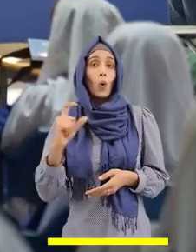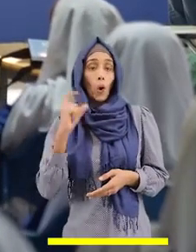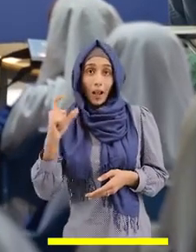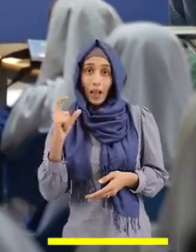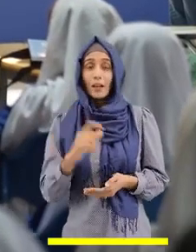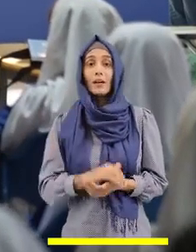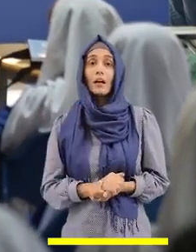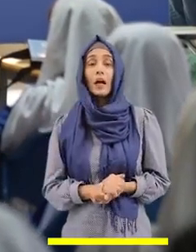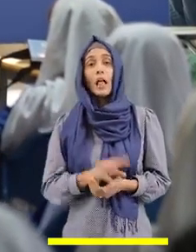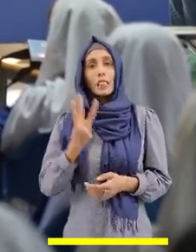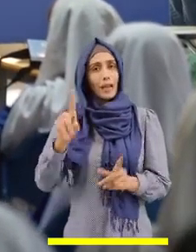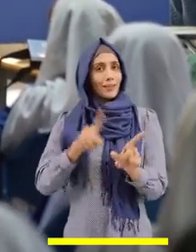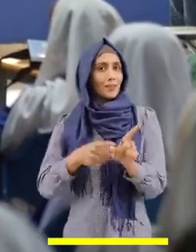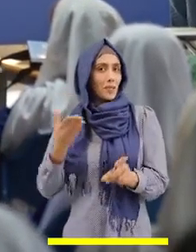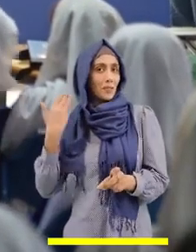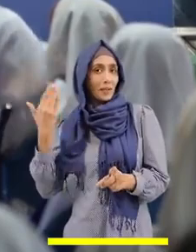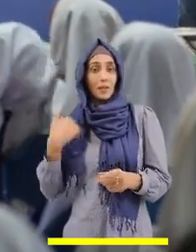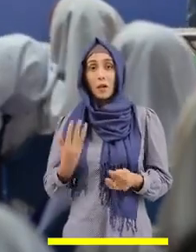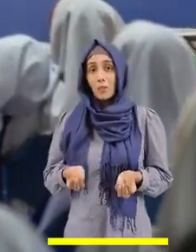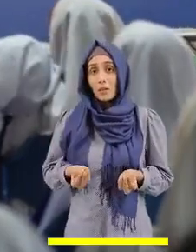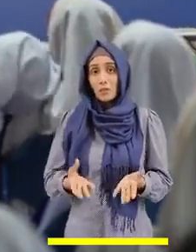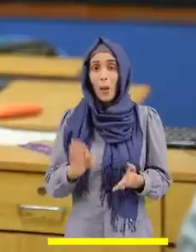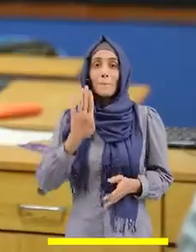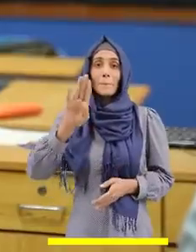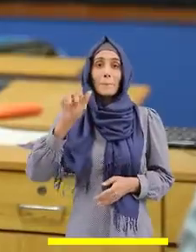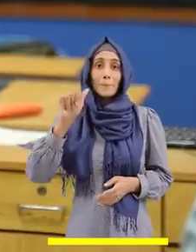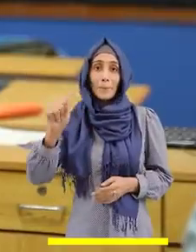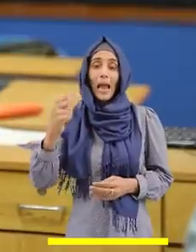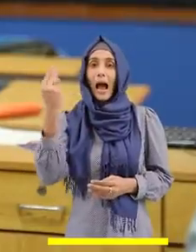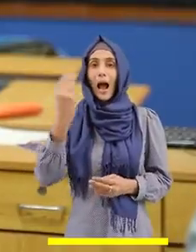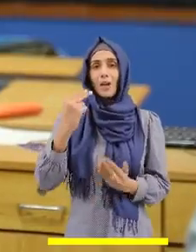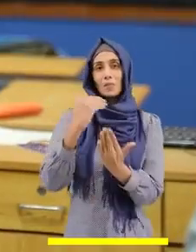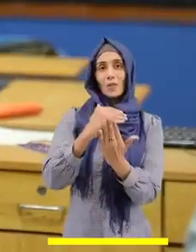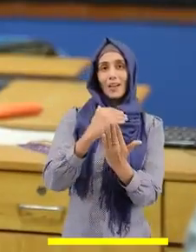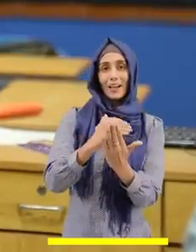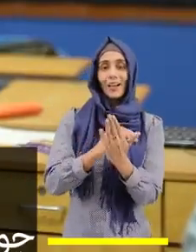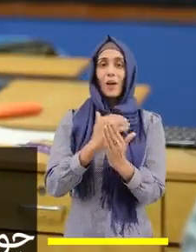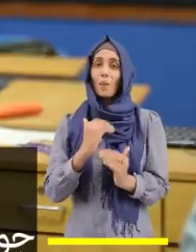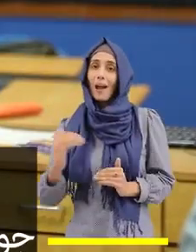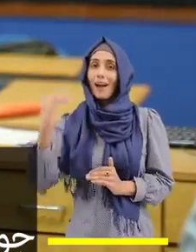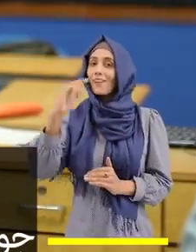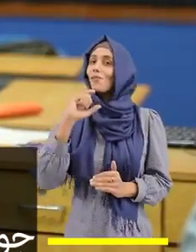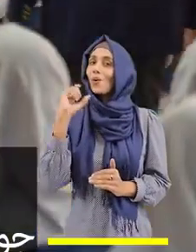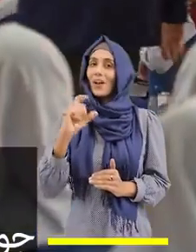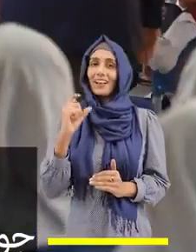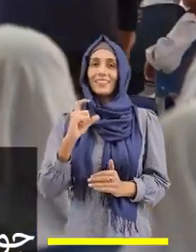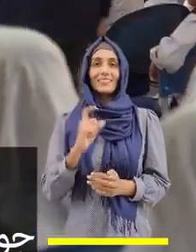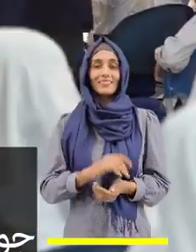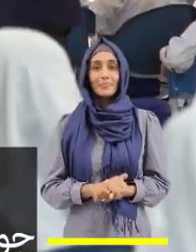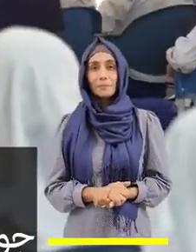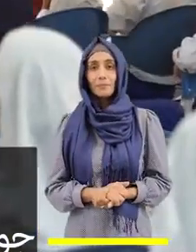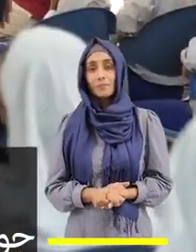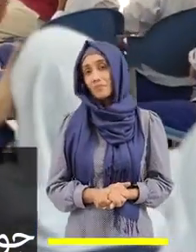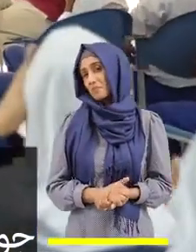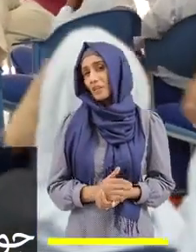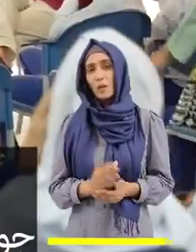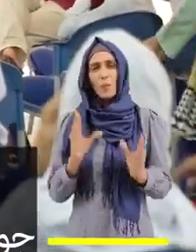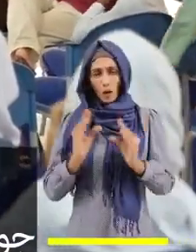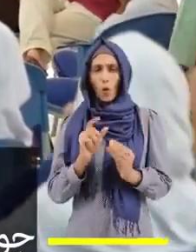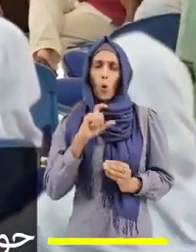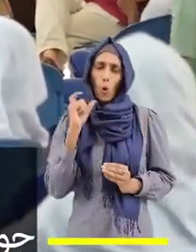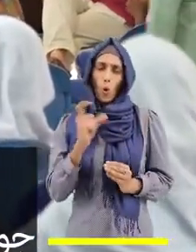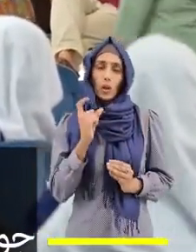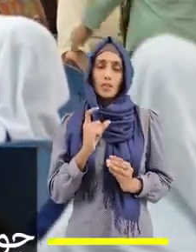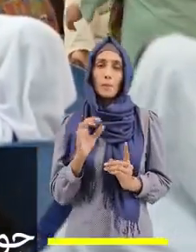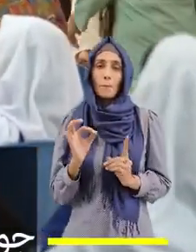up through a college. And 3 years ago, we initiated a Bachelor of Arts program for higher education. One of the